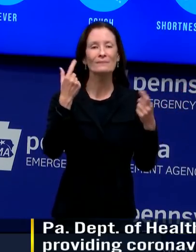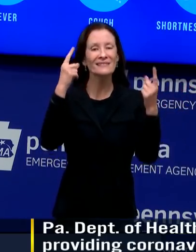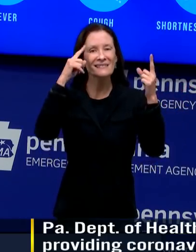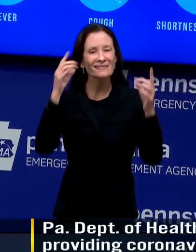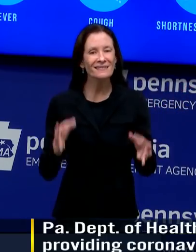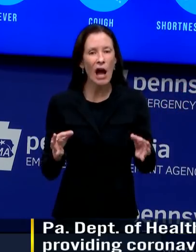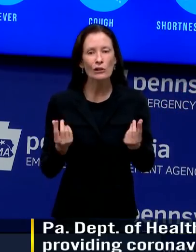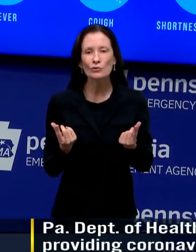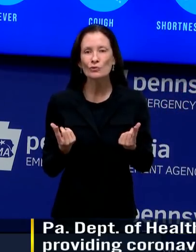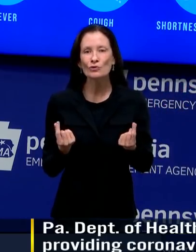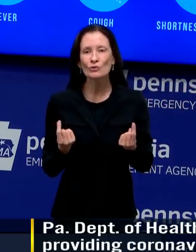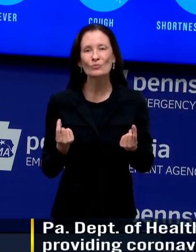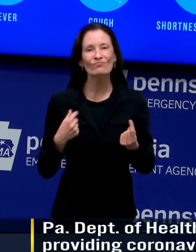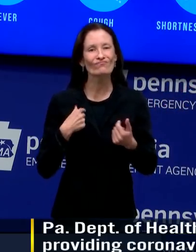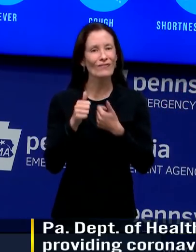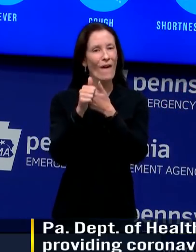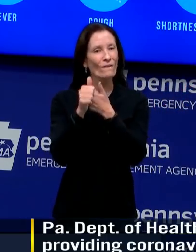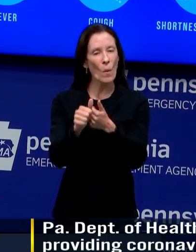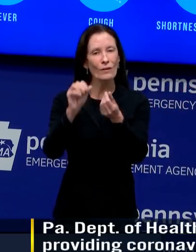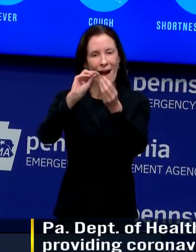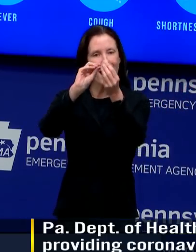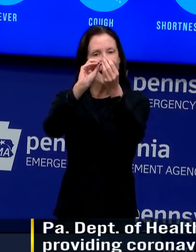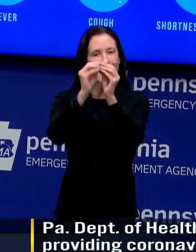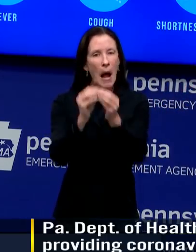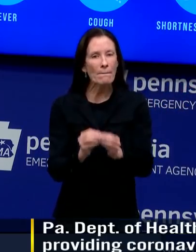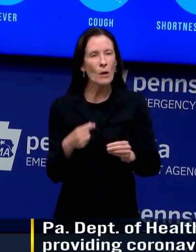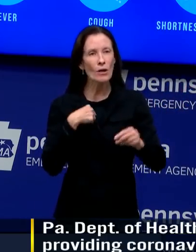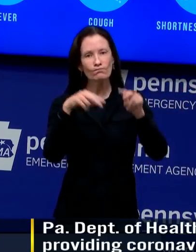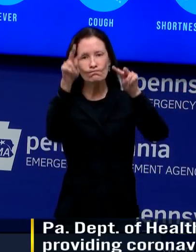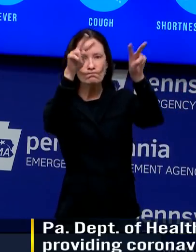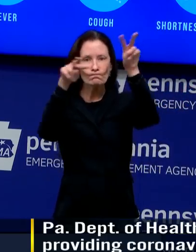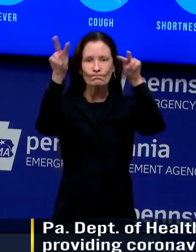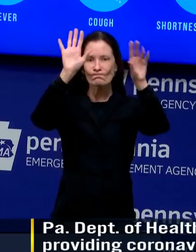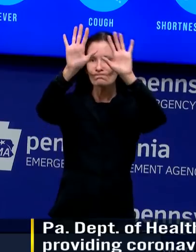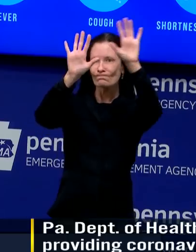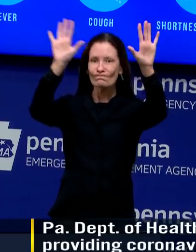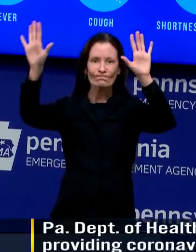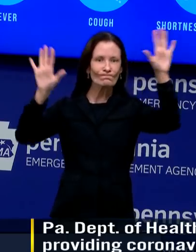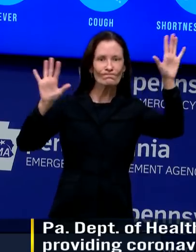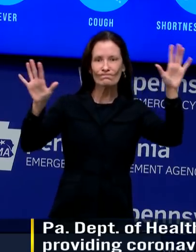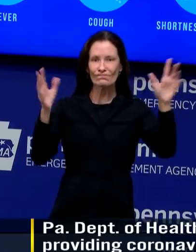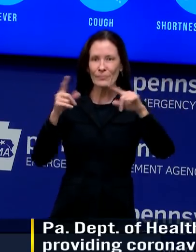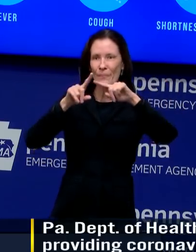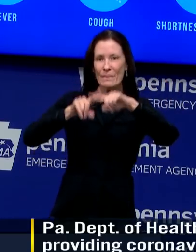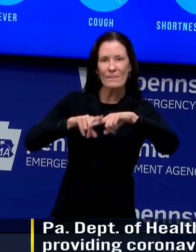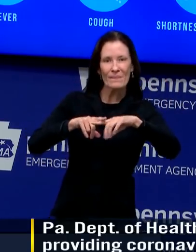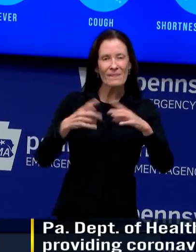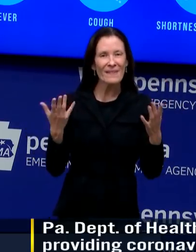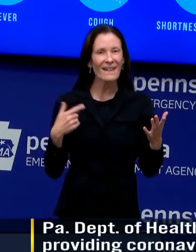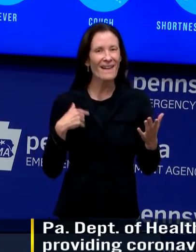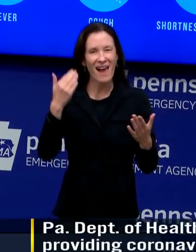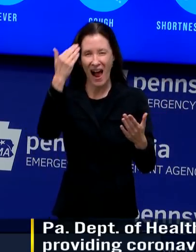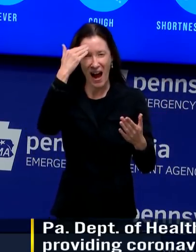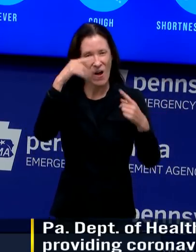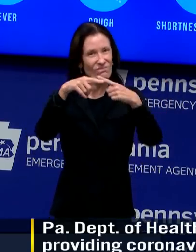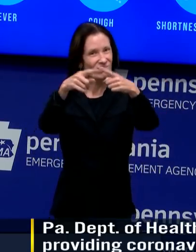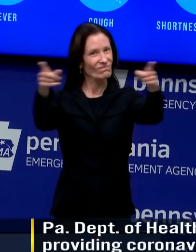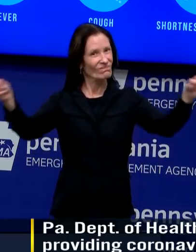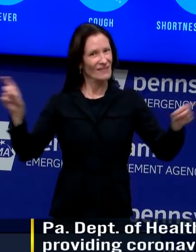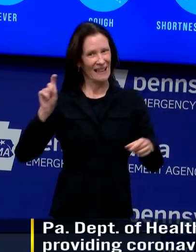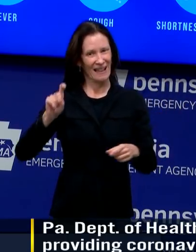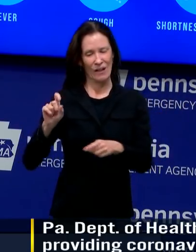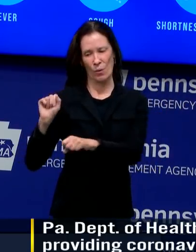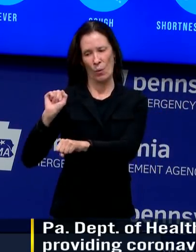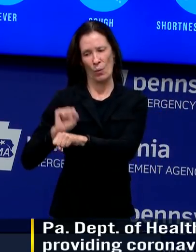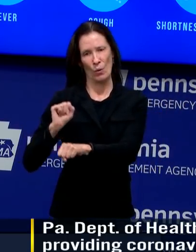very careful to balance the needs of our economy with our public health needs, and I believe strongly that this plan